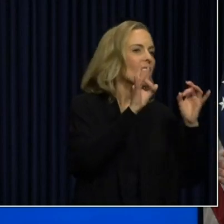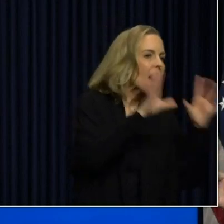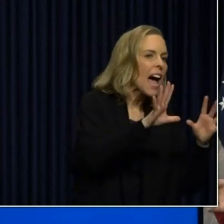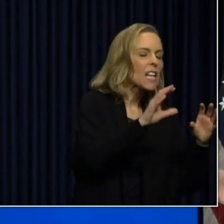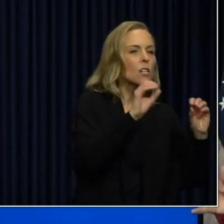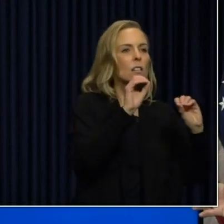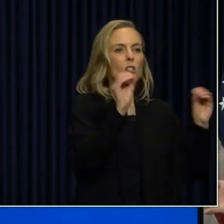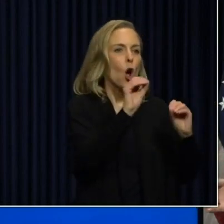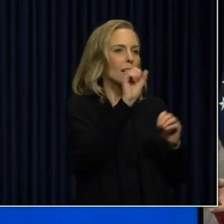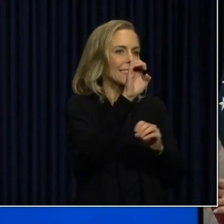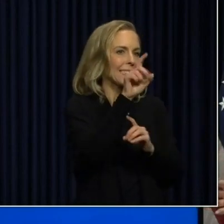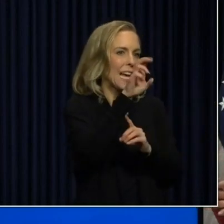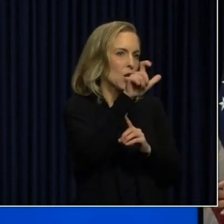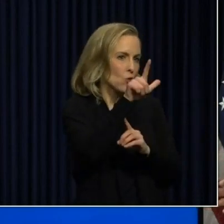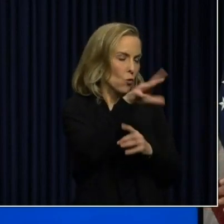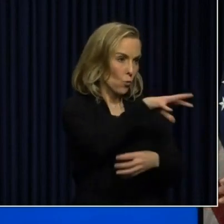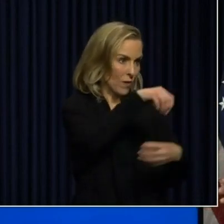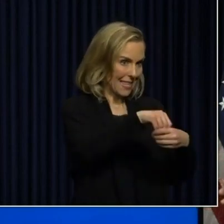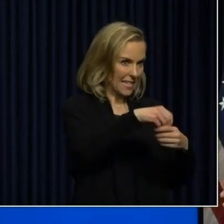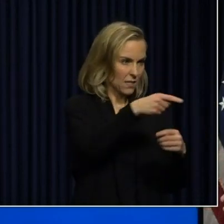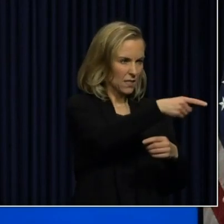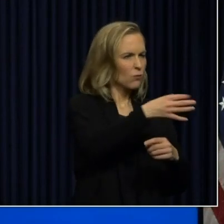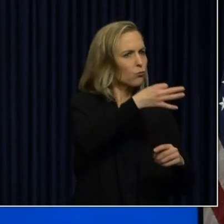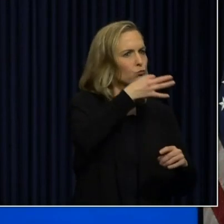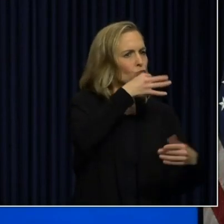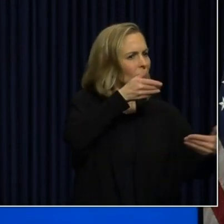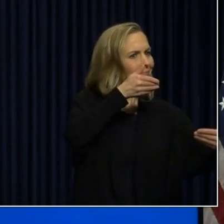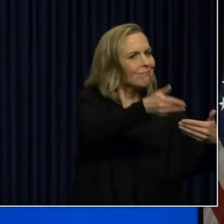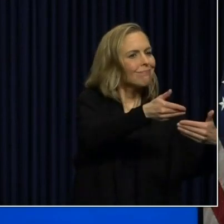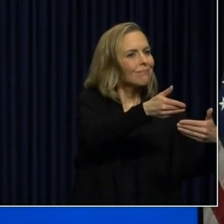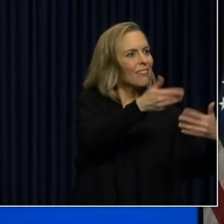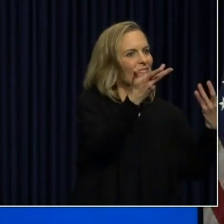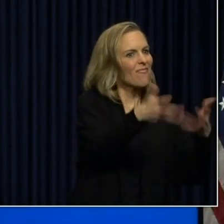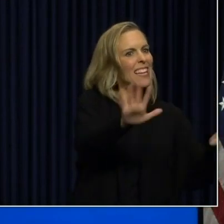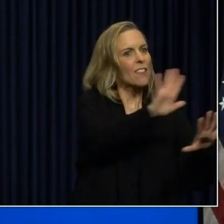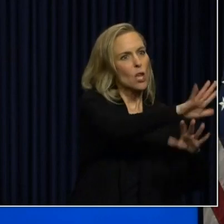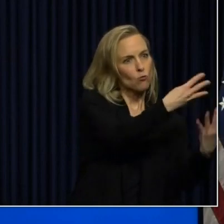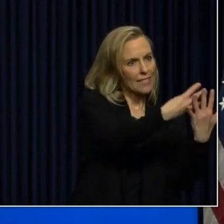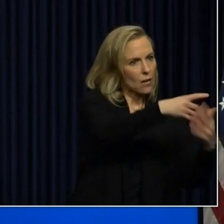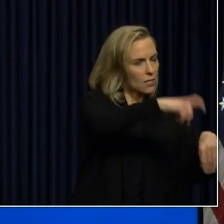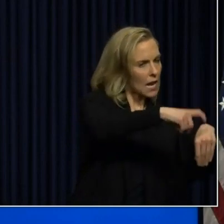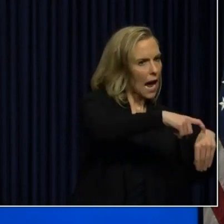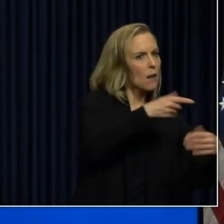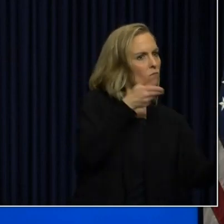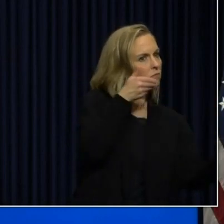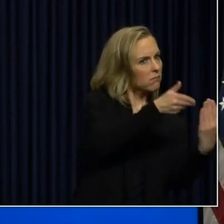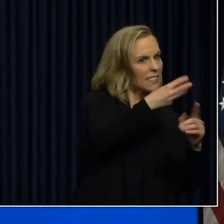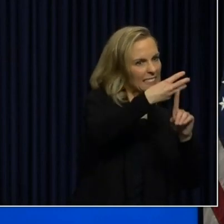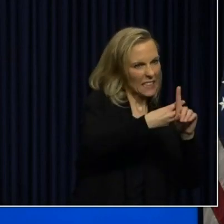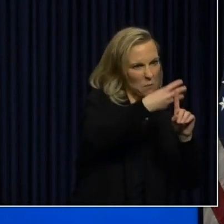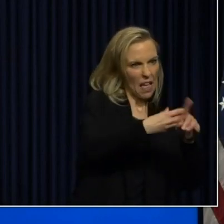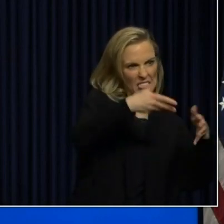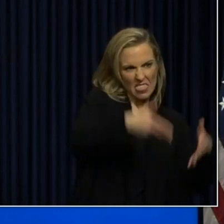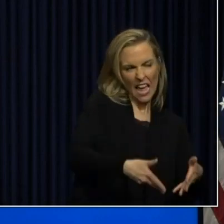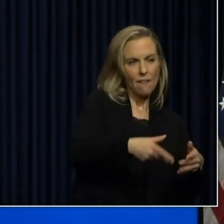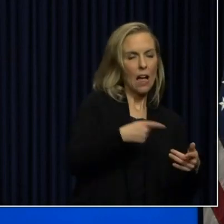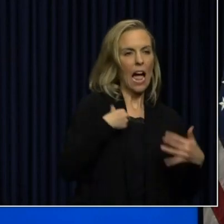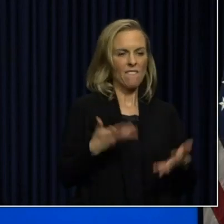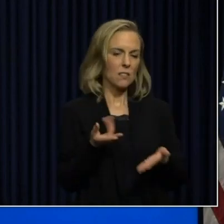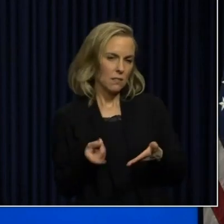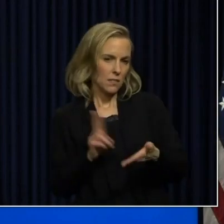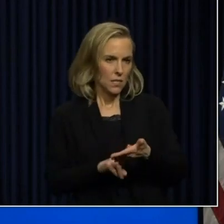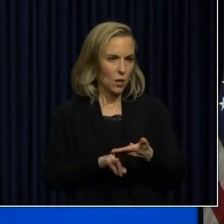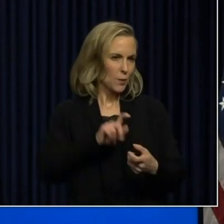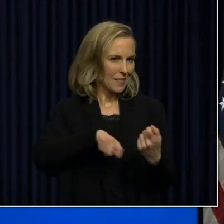were within 6 months of the end of their term. How many of them have been released? I know I've signed the order. It's specific to the